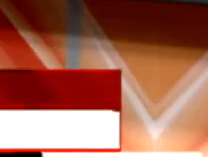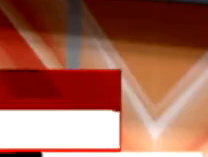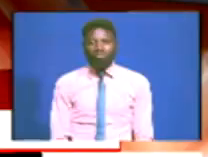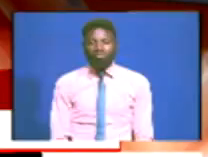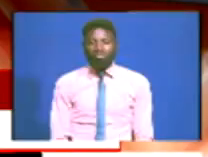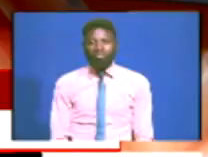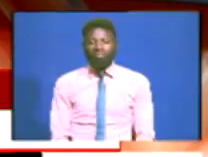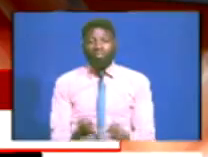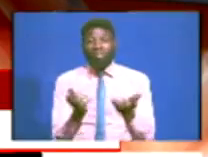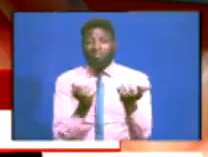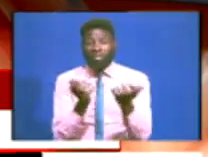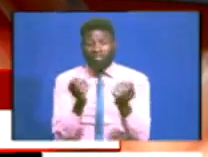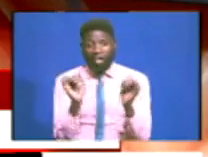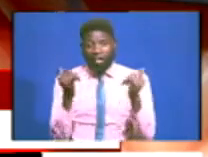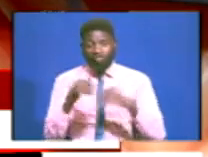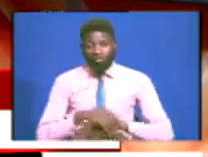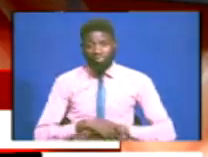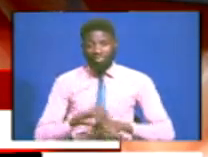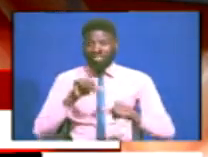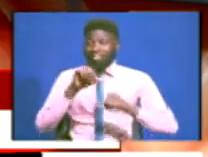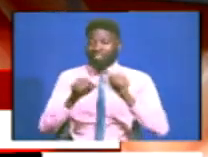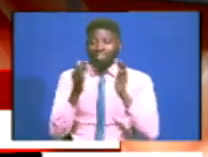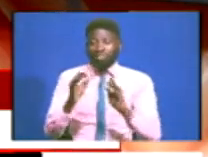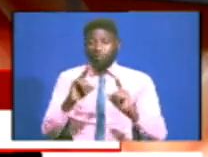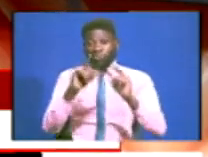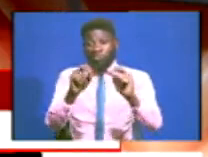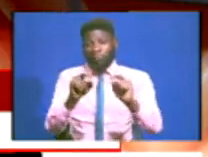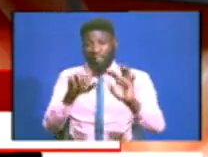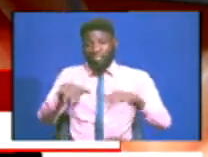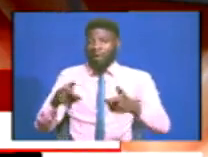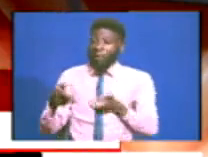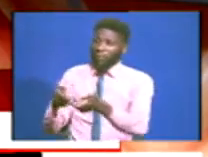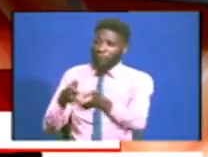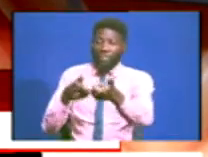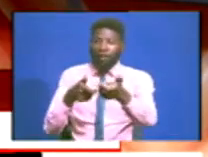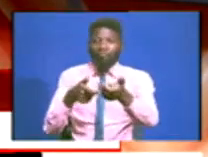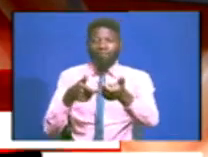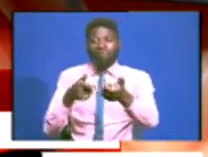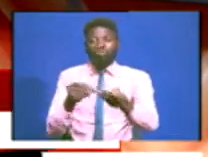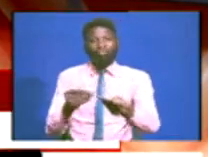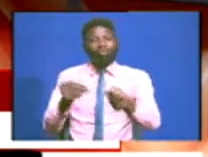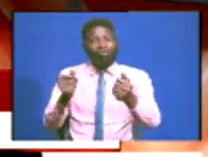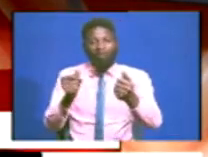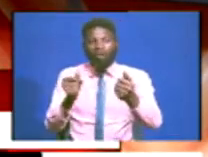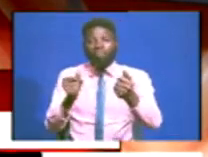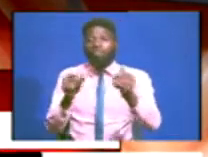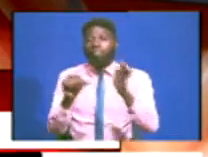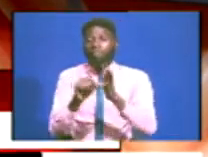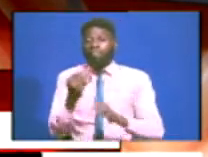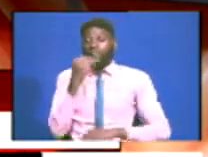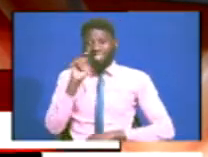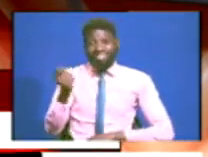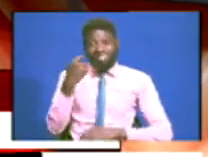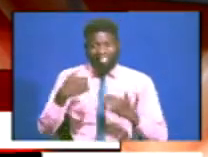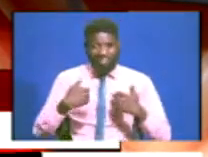In business news, scientists say irrigation might not be the solution to the acute food shortage Kenya is facing, as water